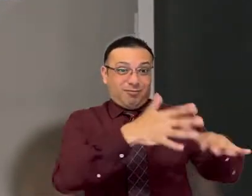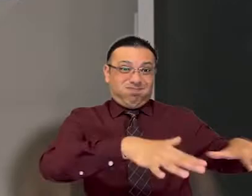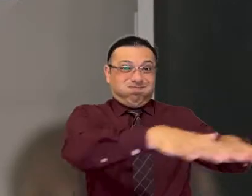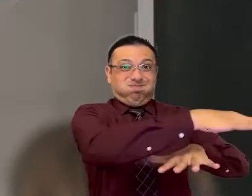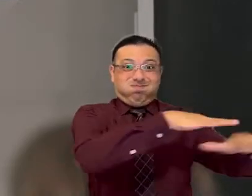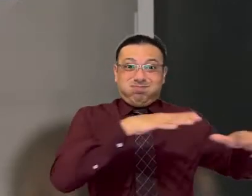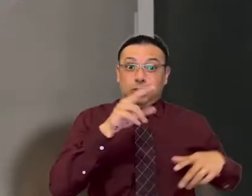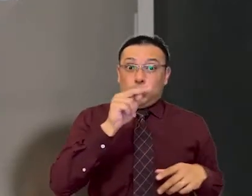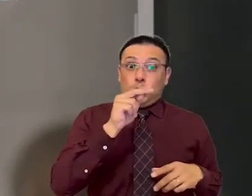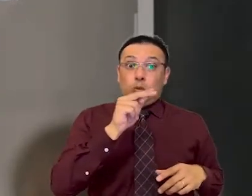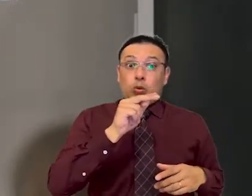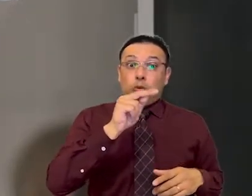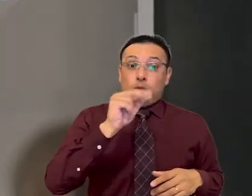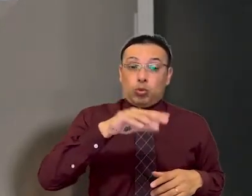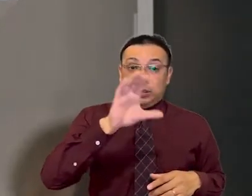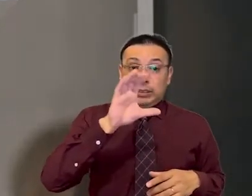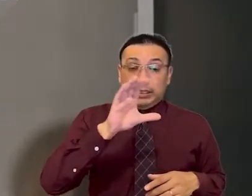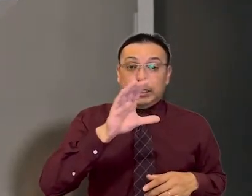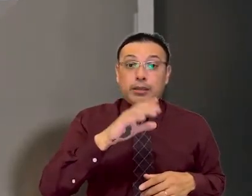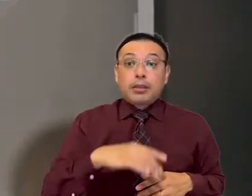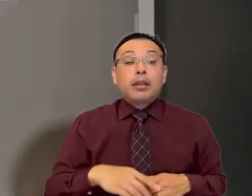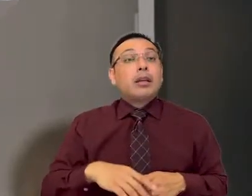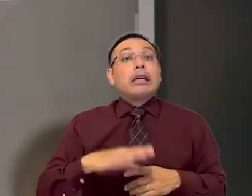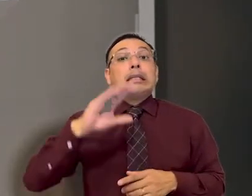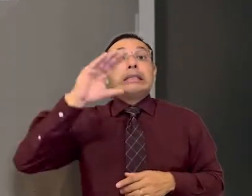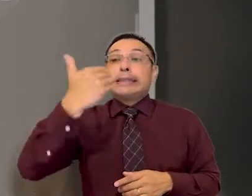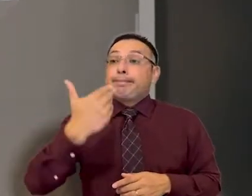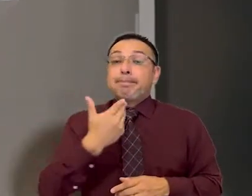a route through water was seen to be the most